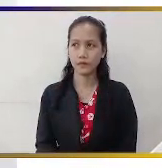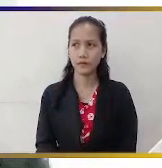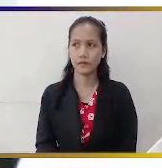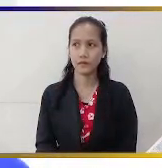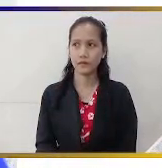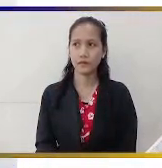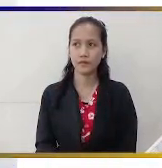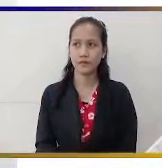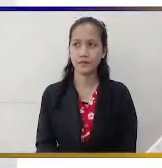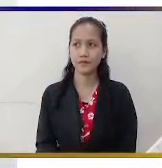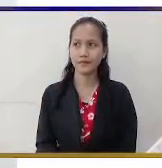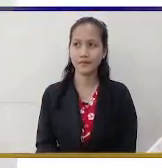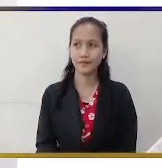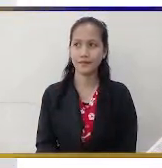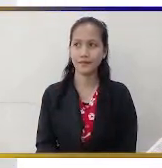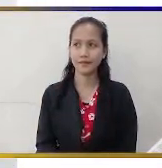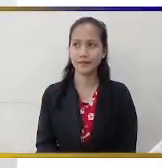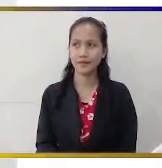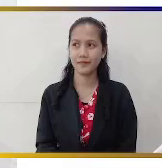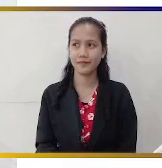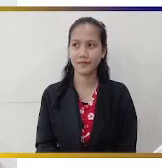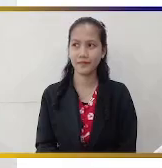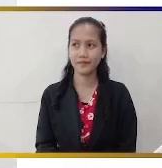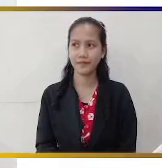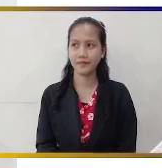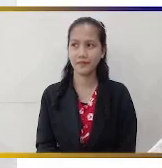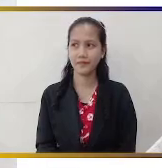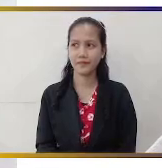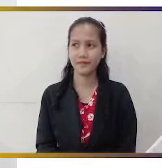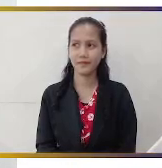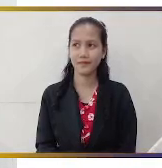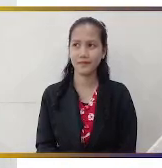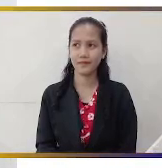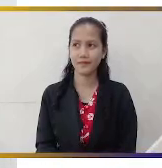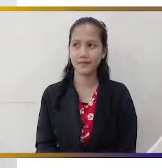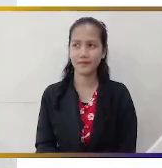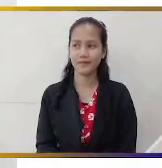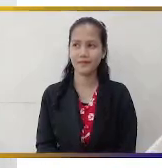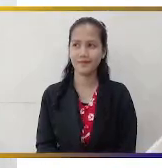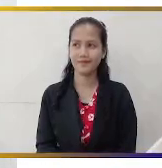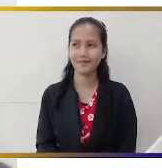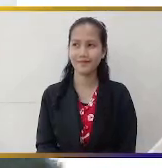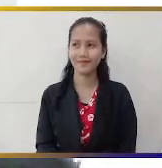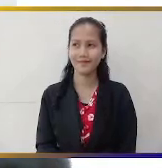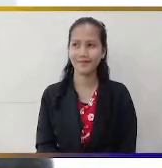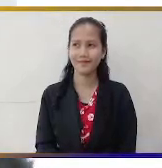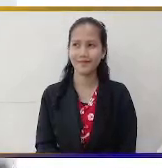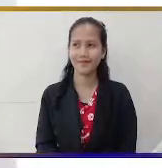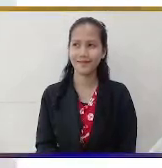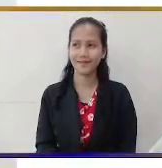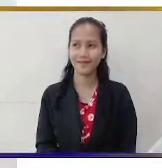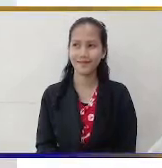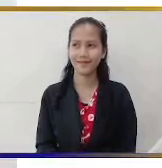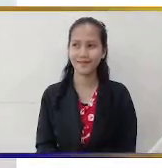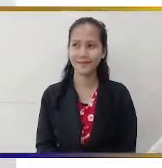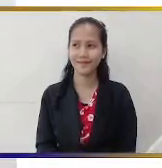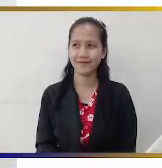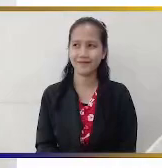Thank you. Oh, here, let me give you this. Thank you for that. Oh, hey. Let me give you this too,